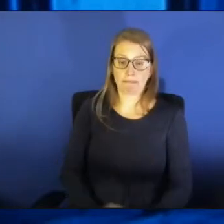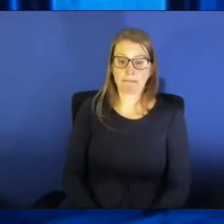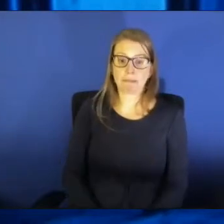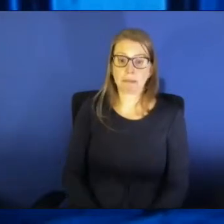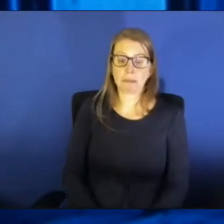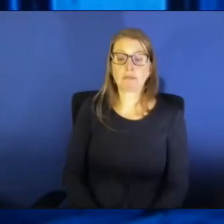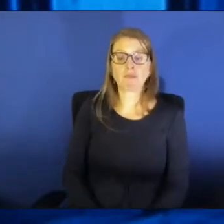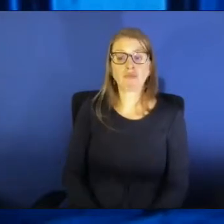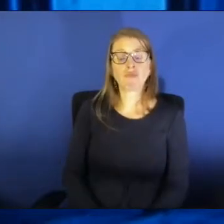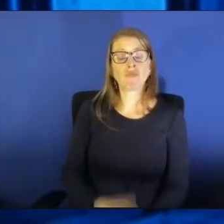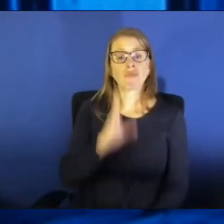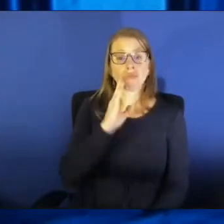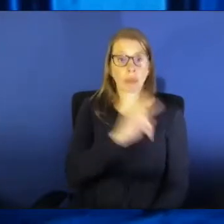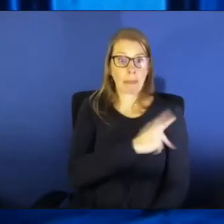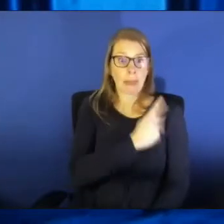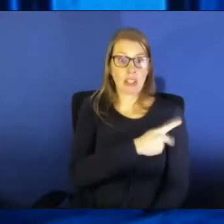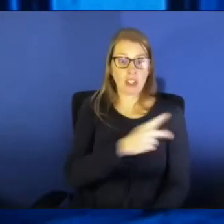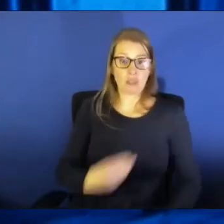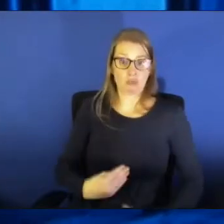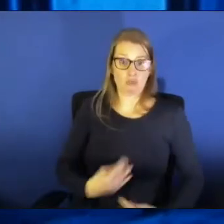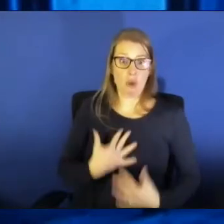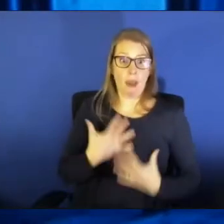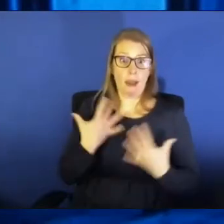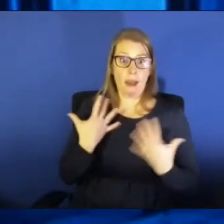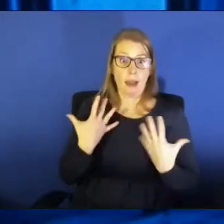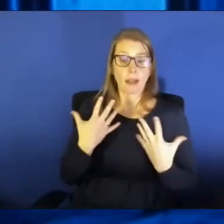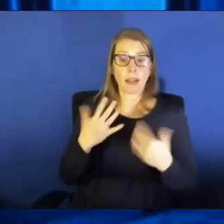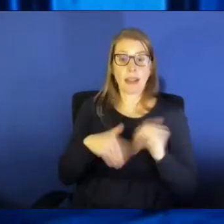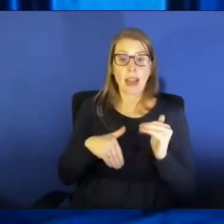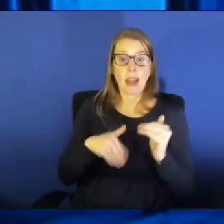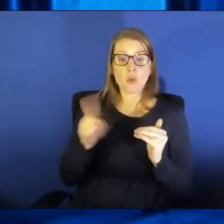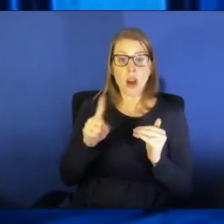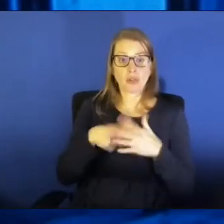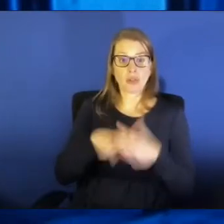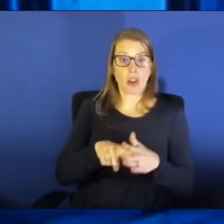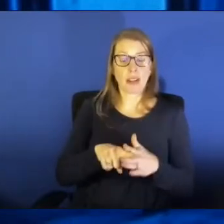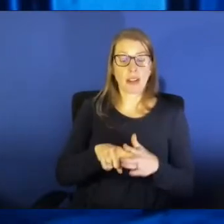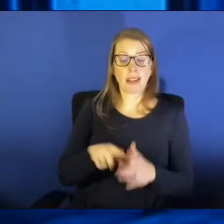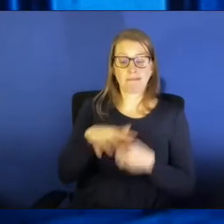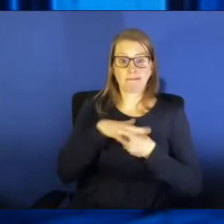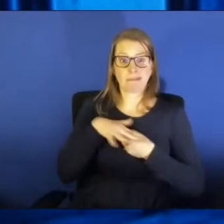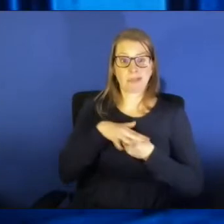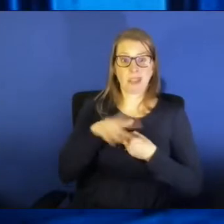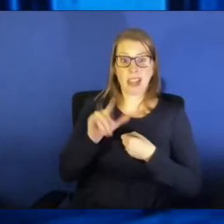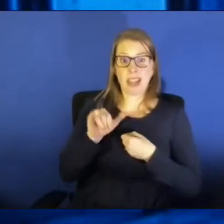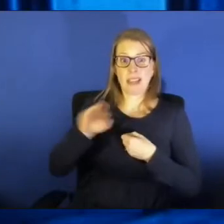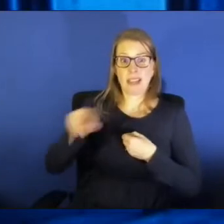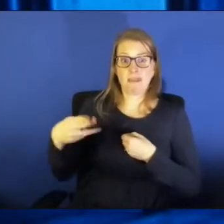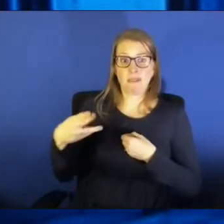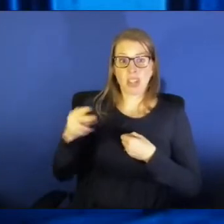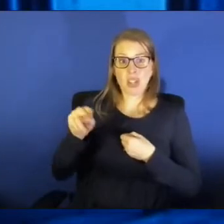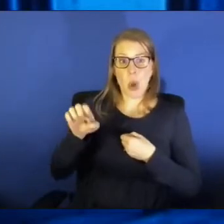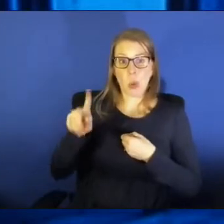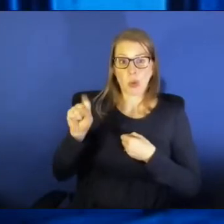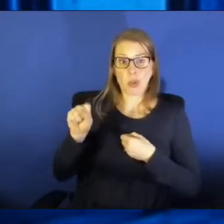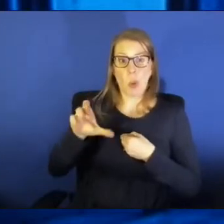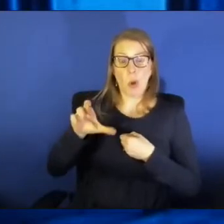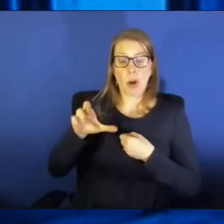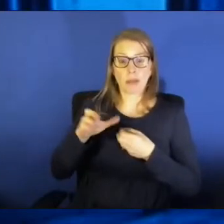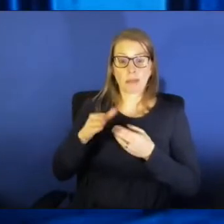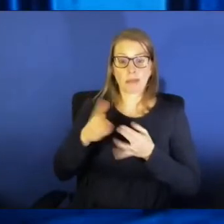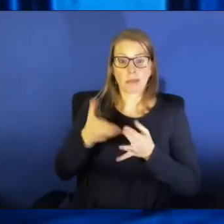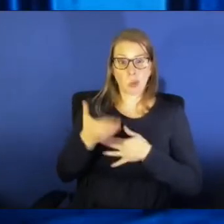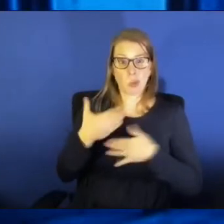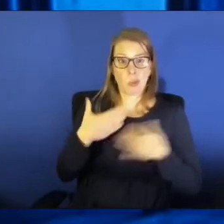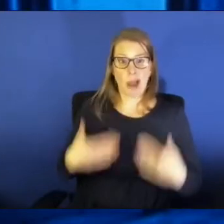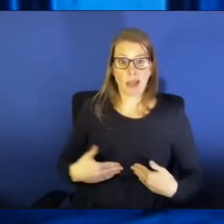spread beyond where it first started, either in the regional lymph nodes or through the body. And now we have a question about when we